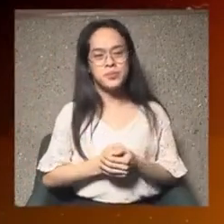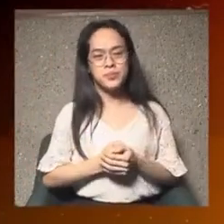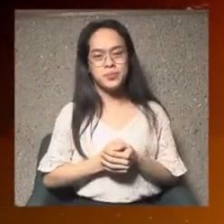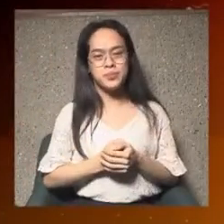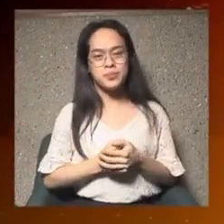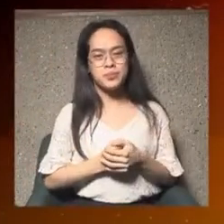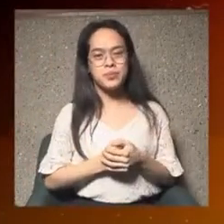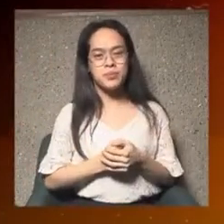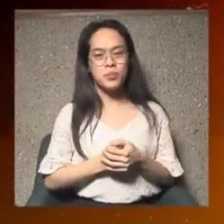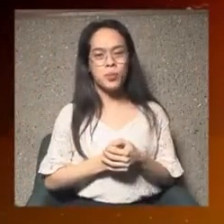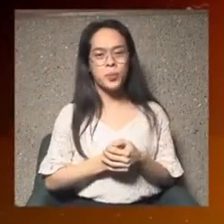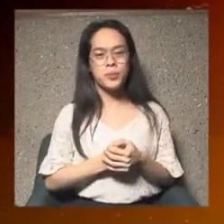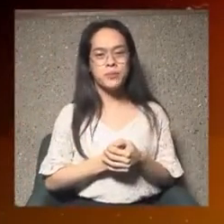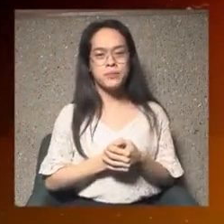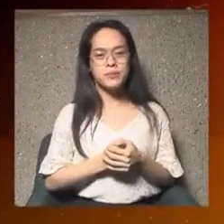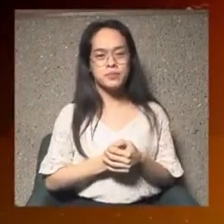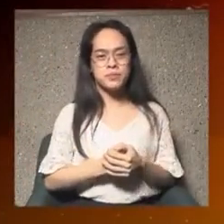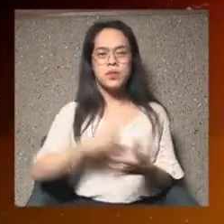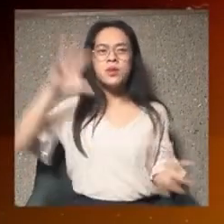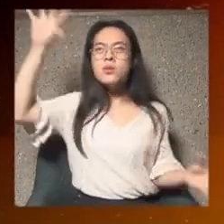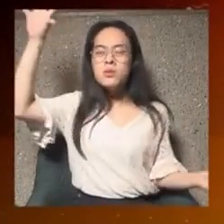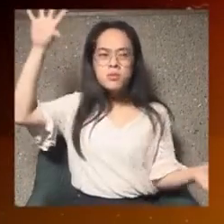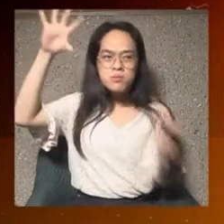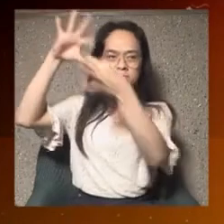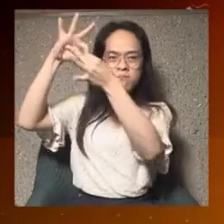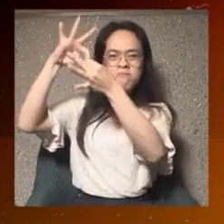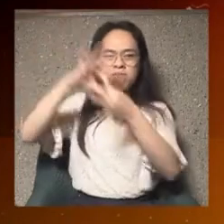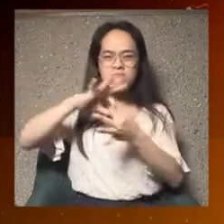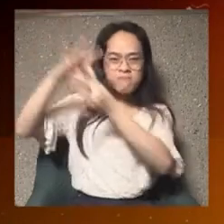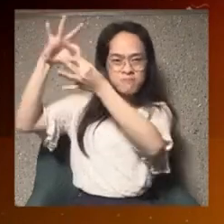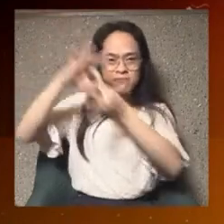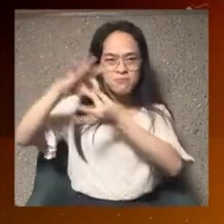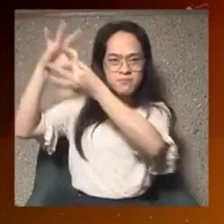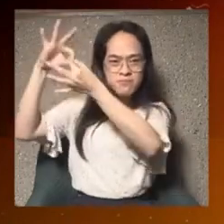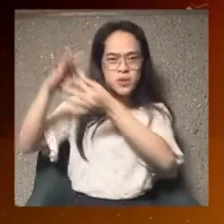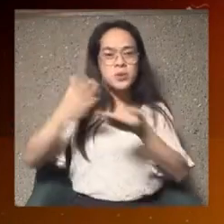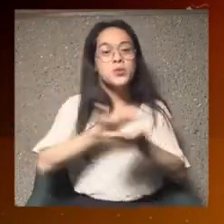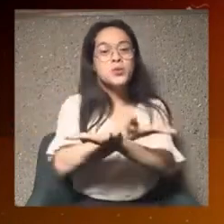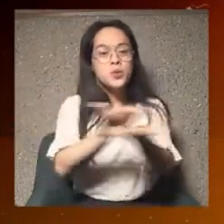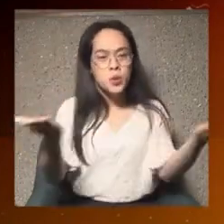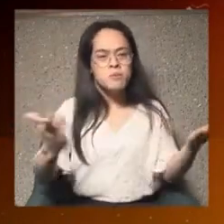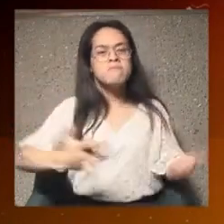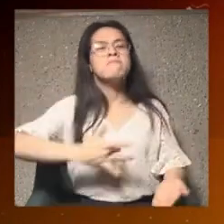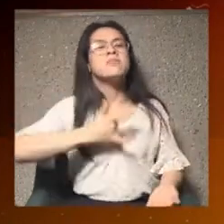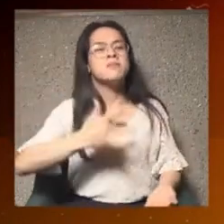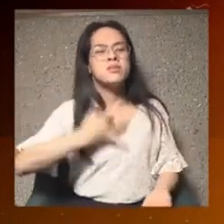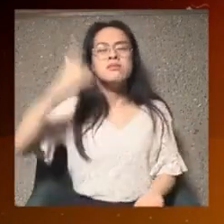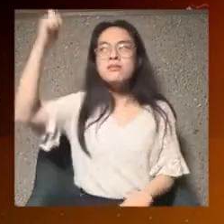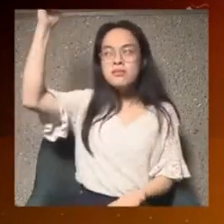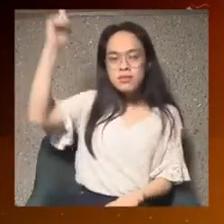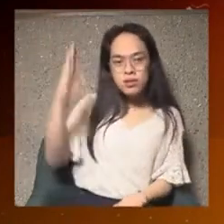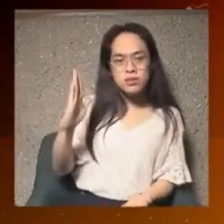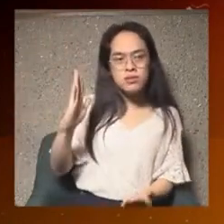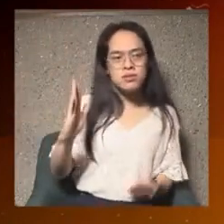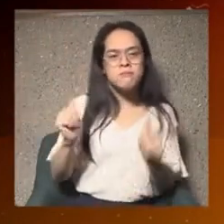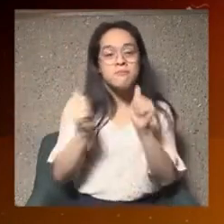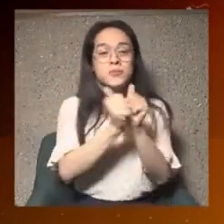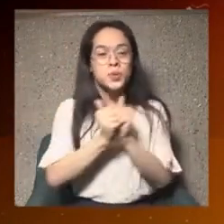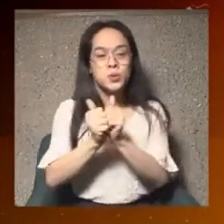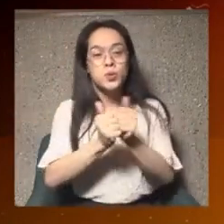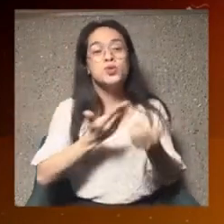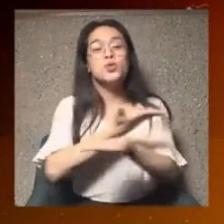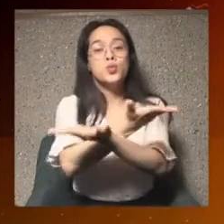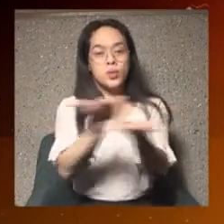Do you feel that God is wrestling with you? It's because God is not abandoning you. He wants